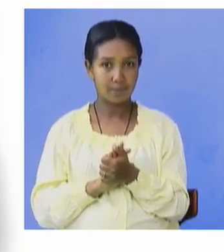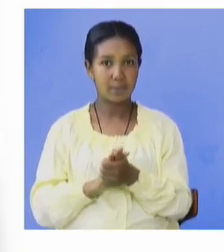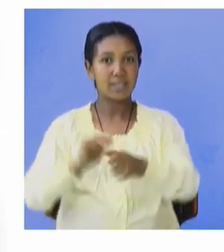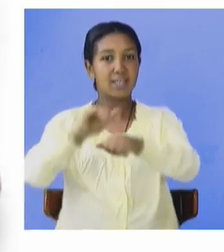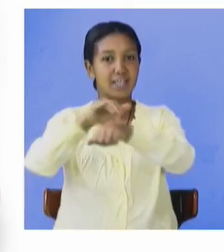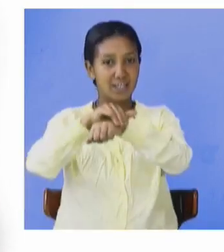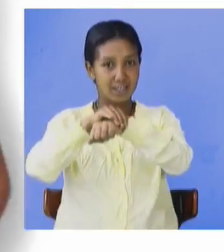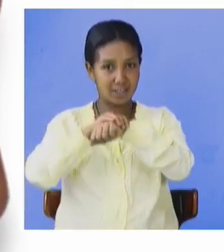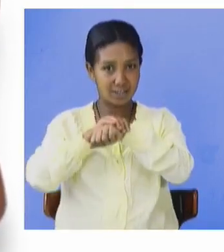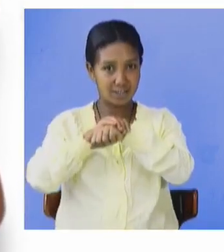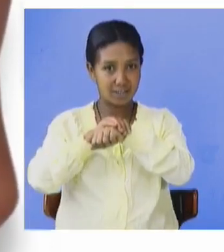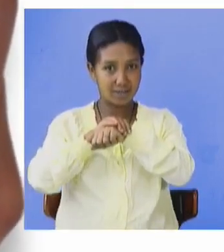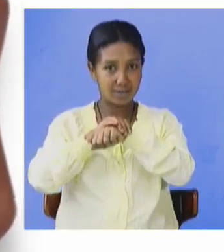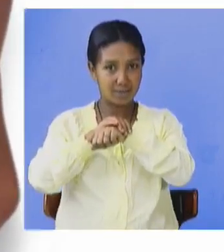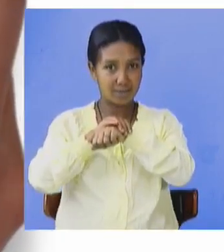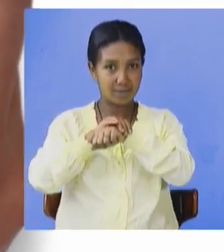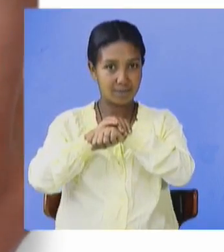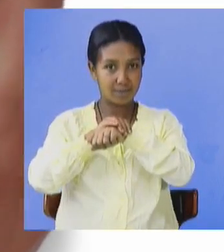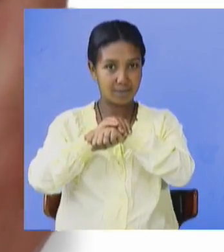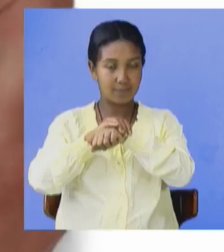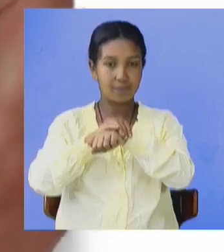English